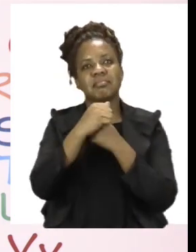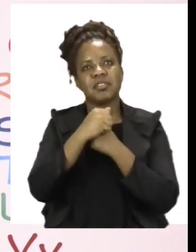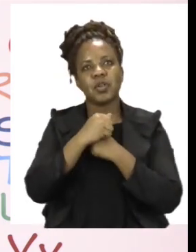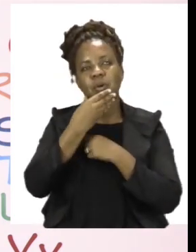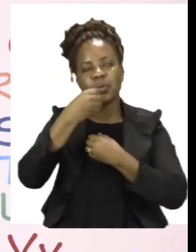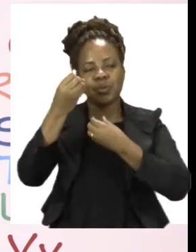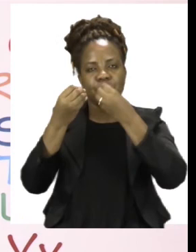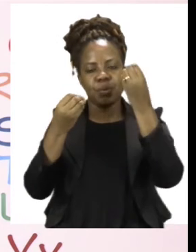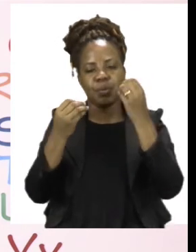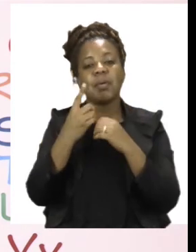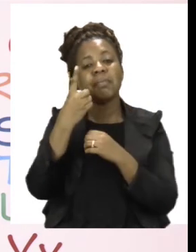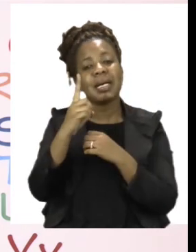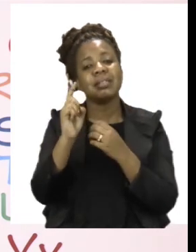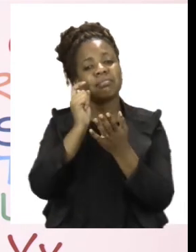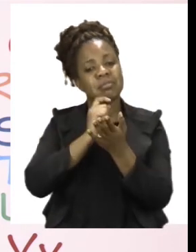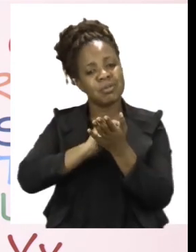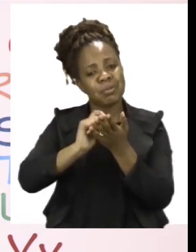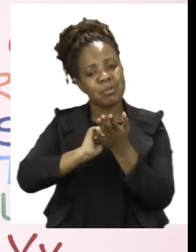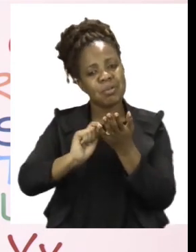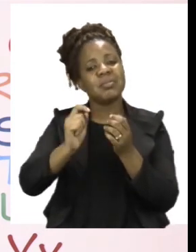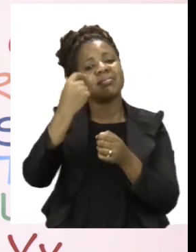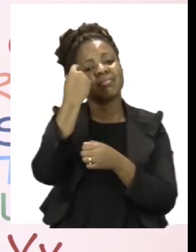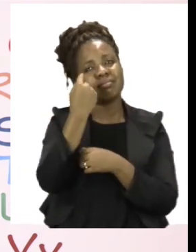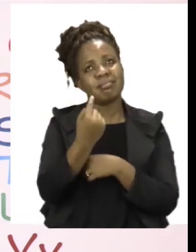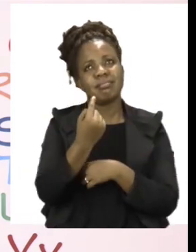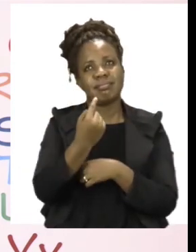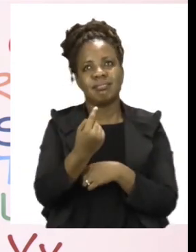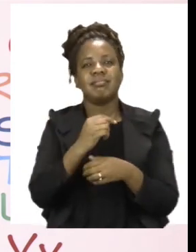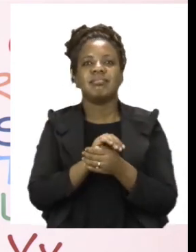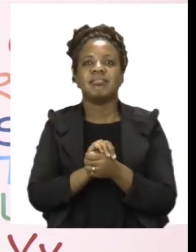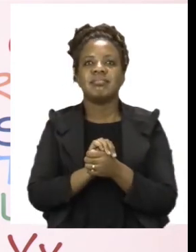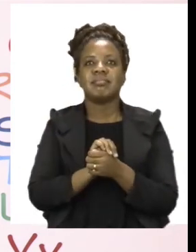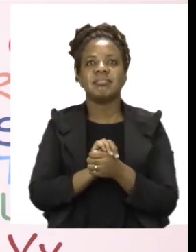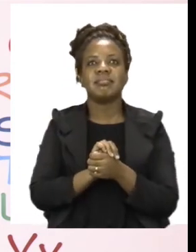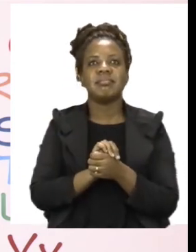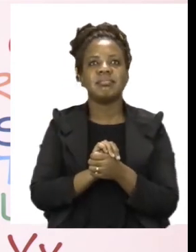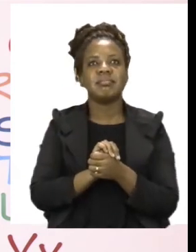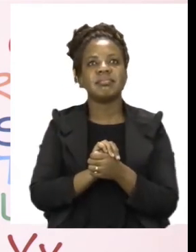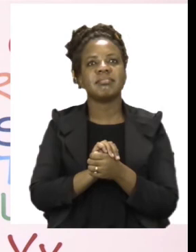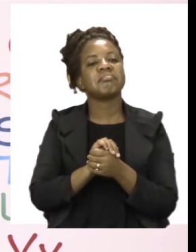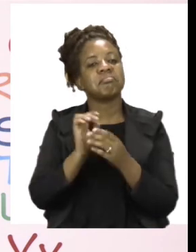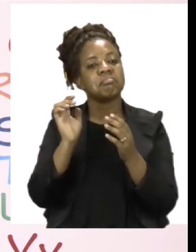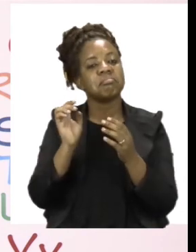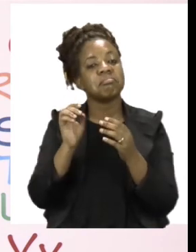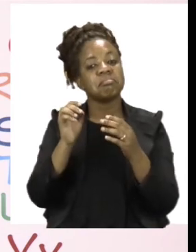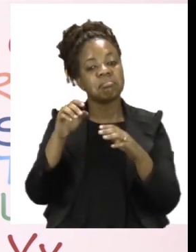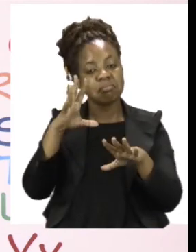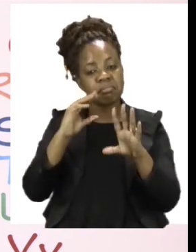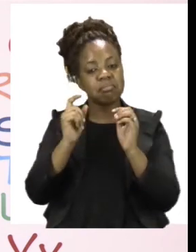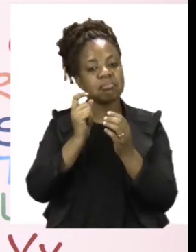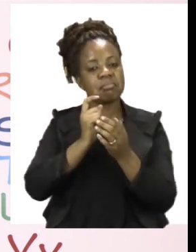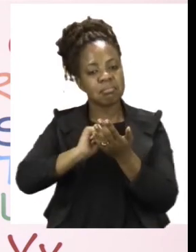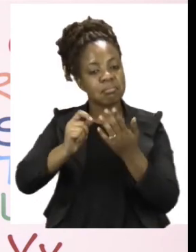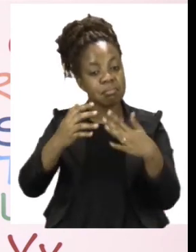exercises by yourself. So now we are done with our lesson. It's very important for us